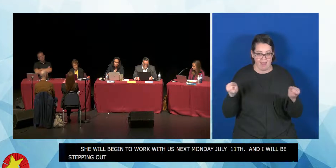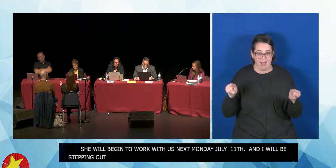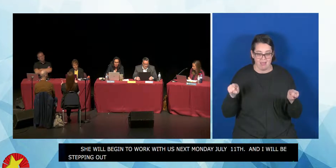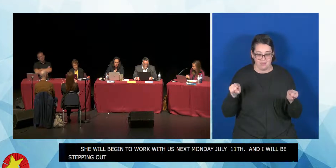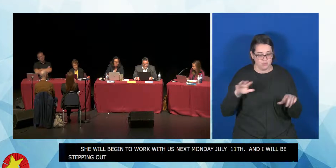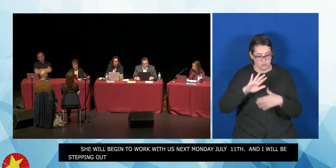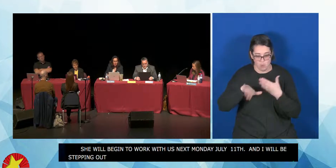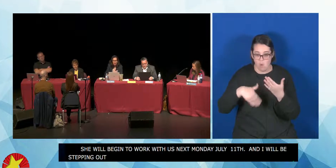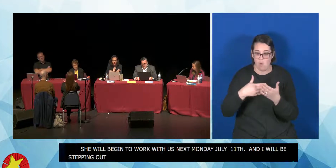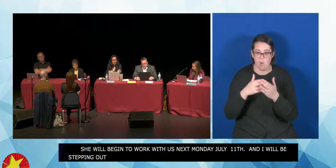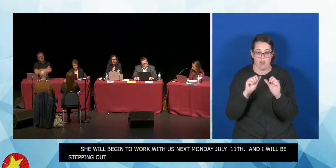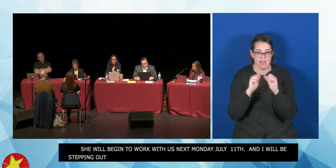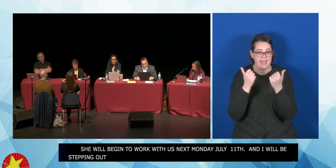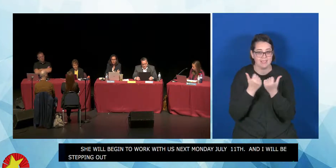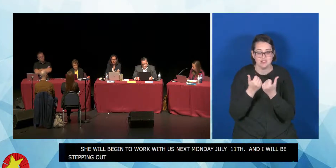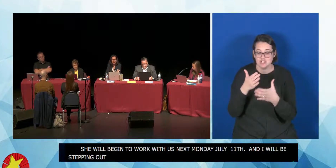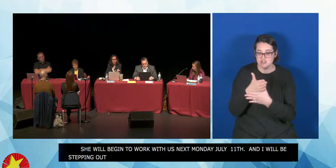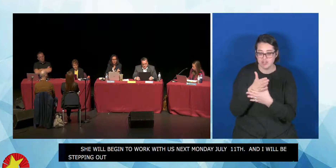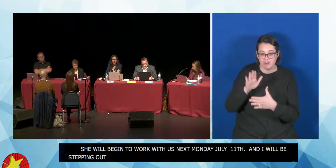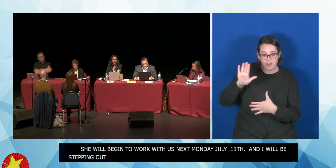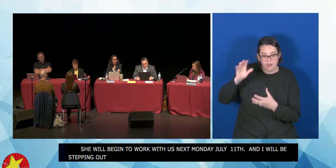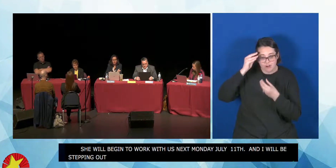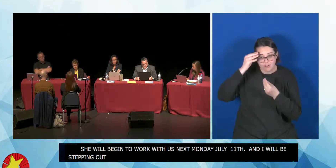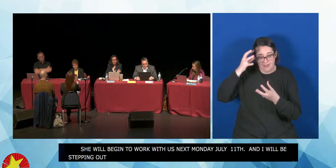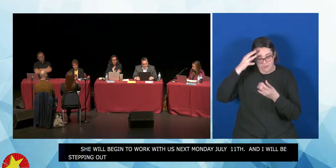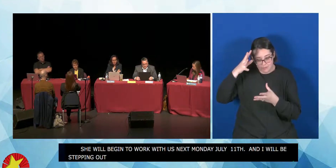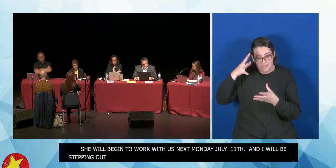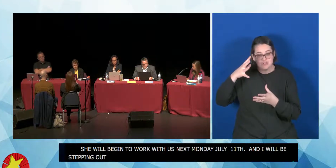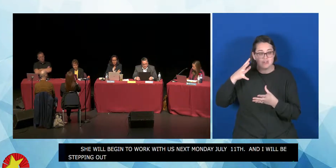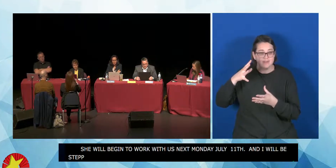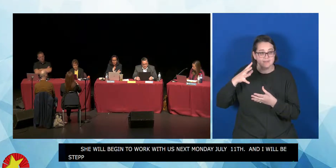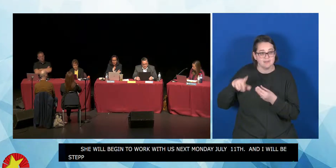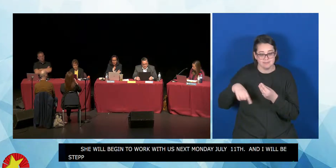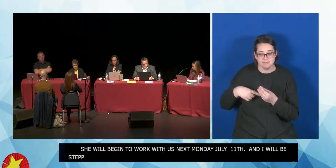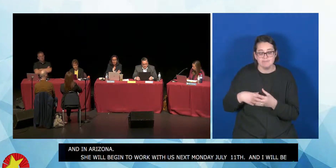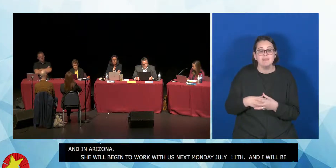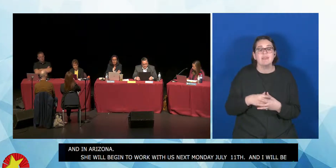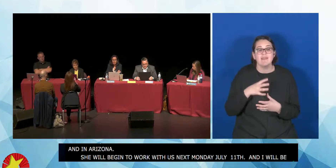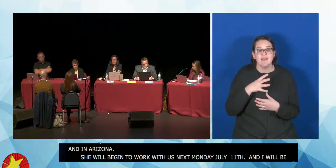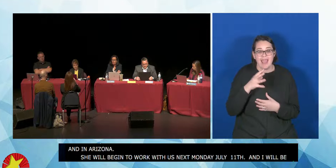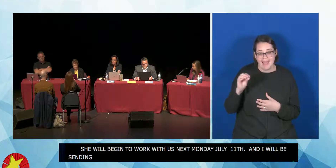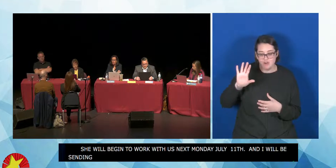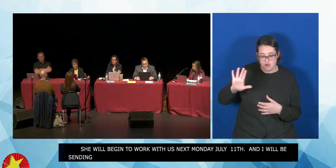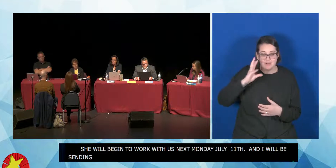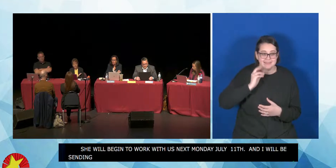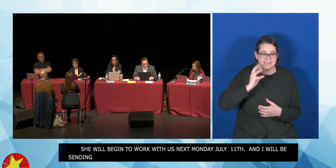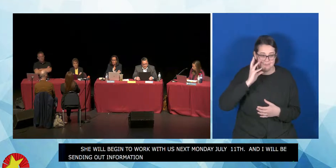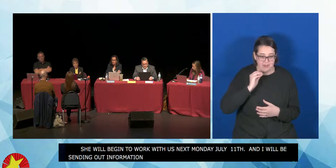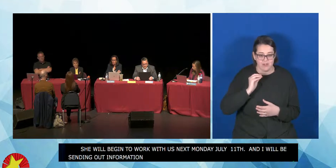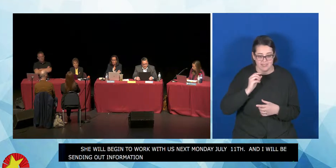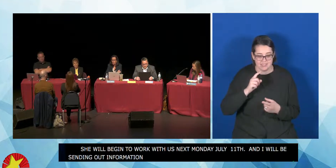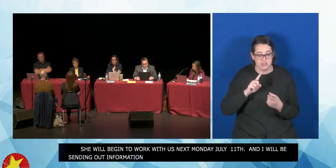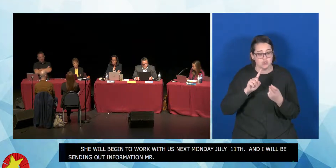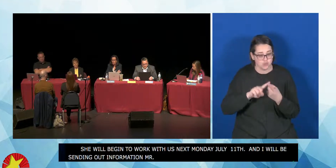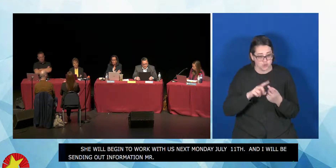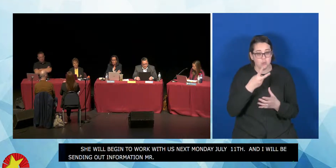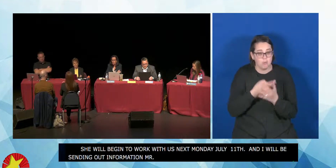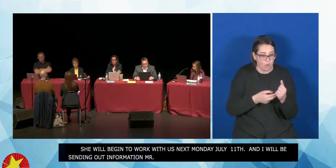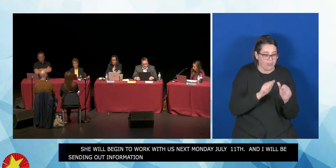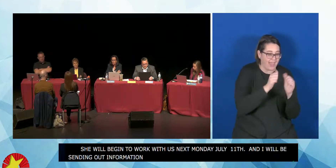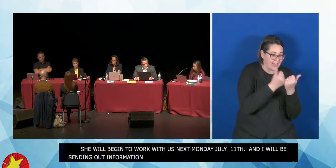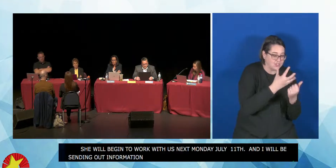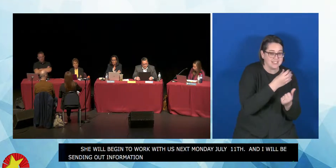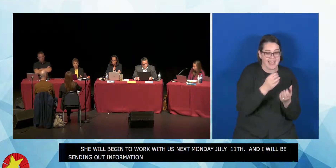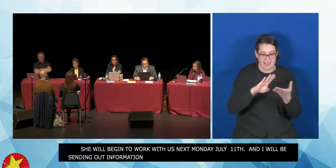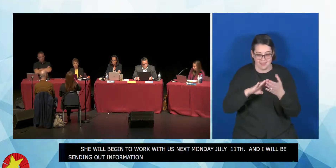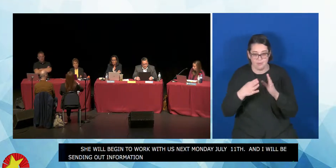agency showing information about Ms. Williams to the agency and to the community, as well